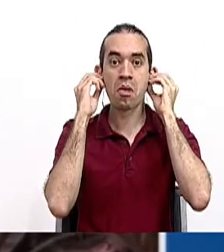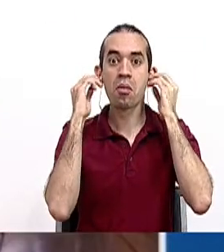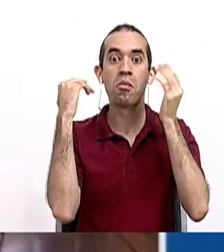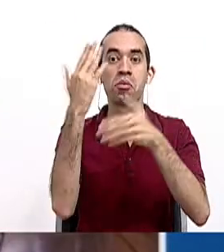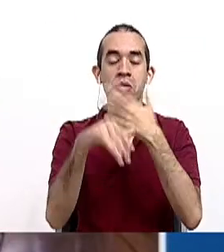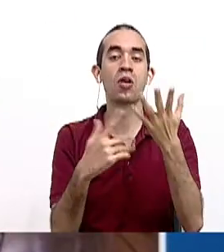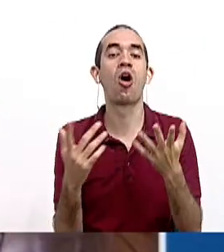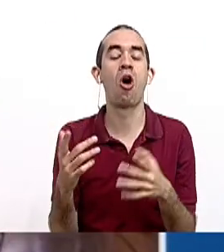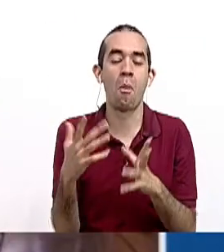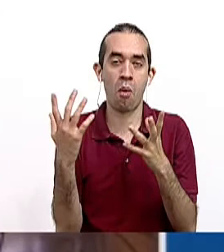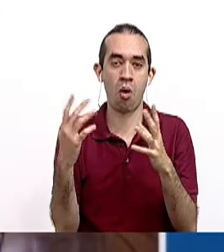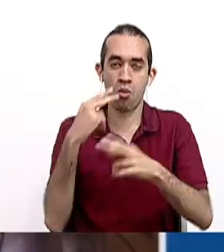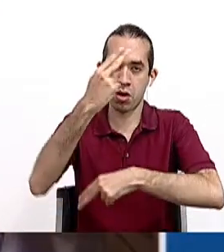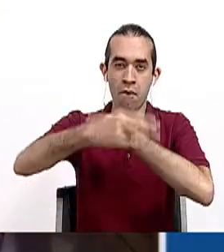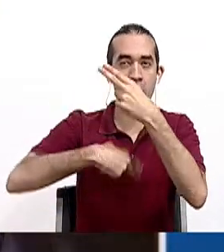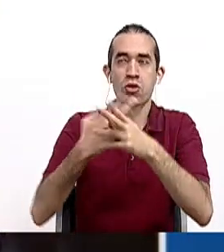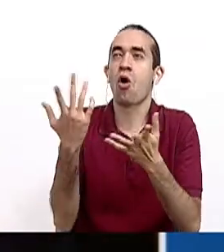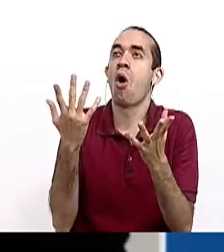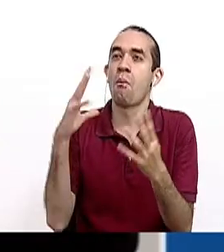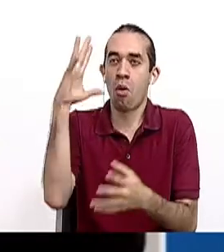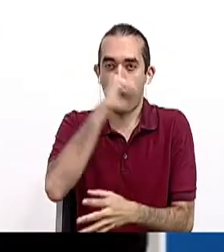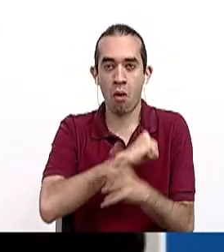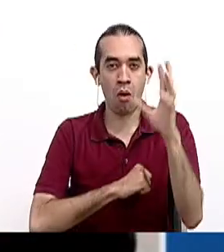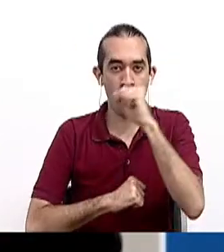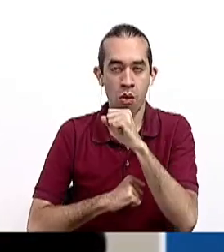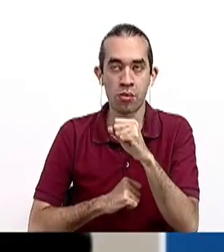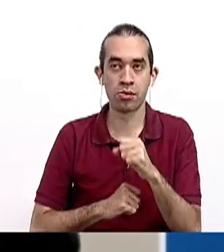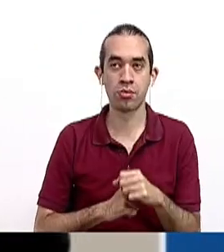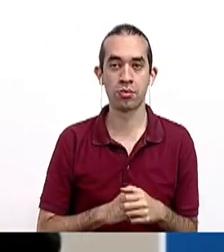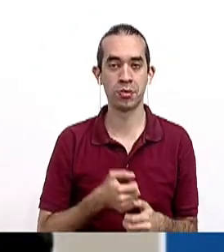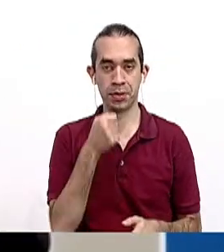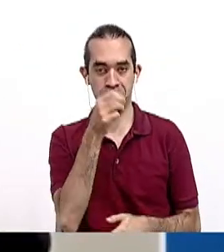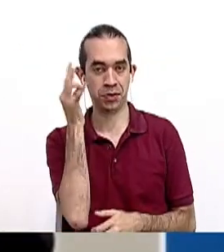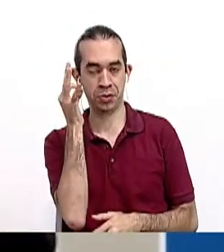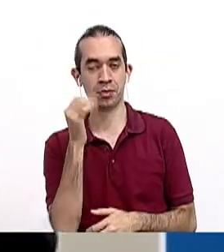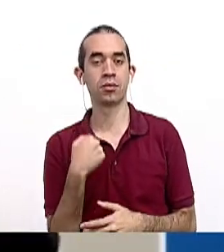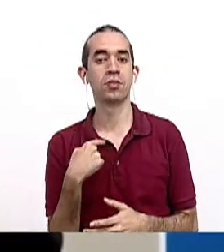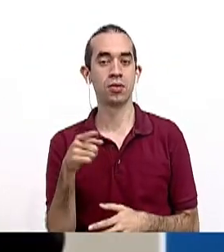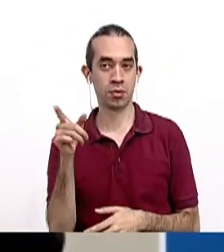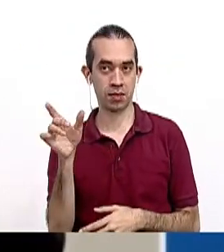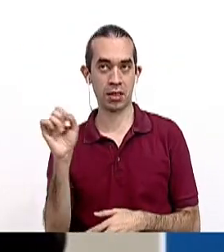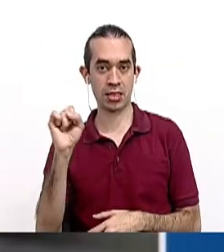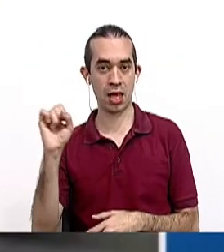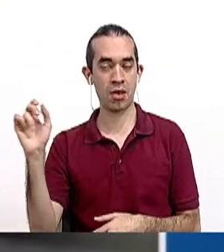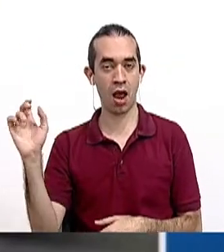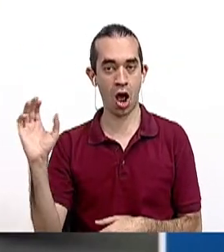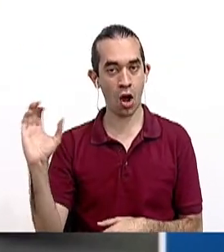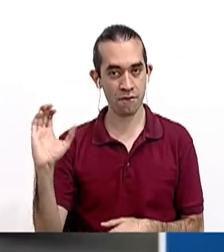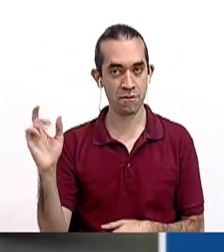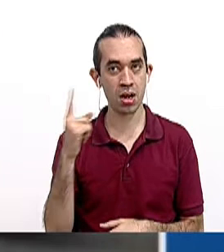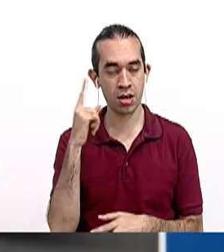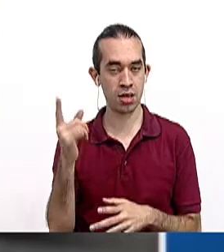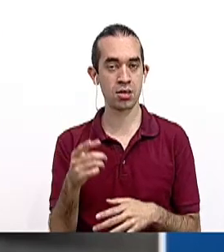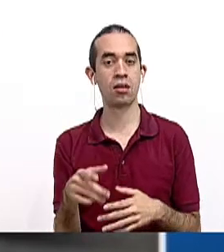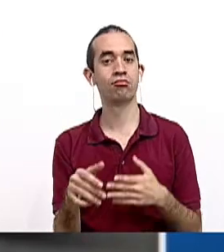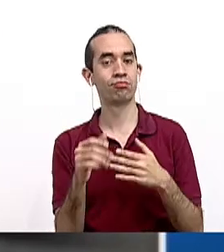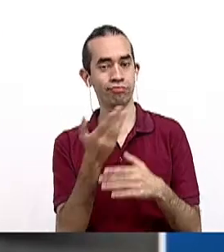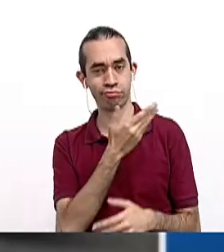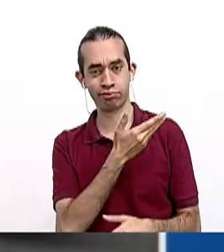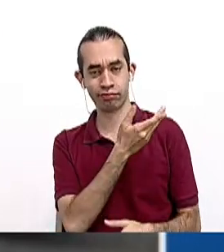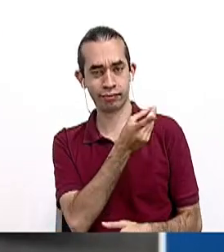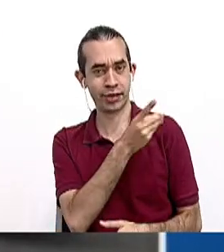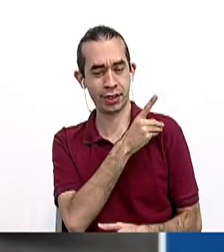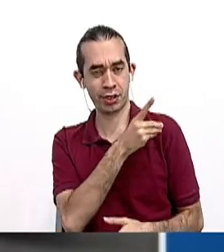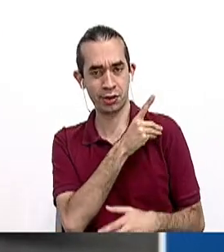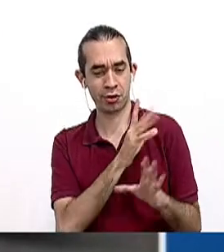of outer space. Now, Sandra Kaufman works for NASA as Deputy Director of its Earth Science Division.